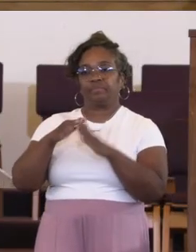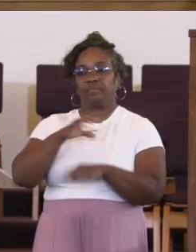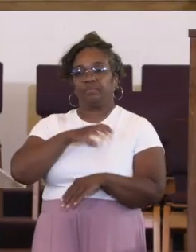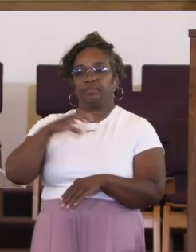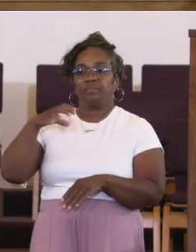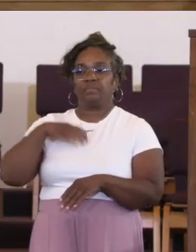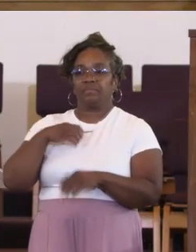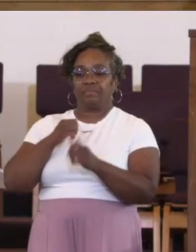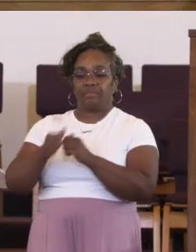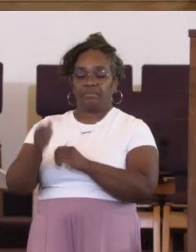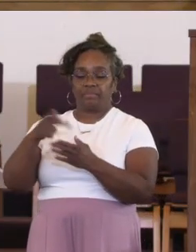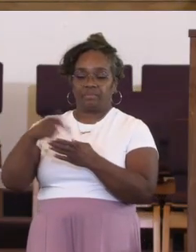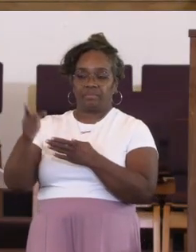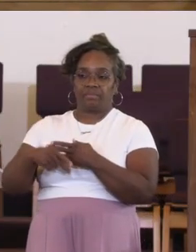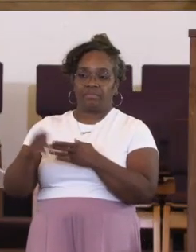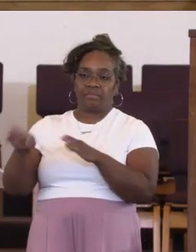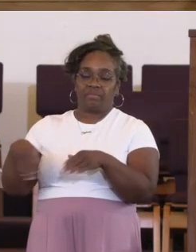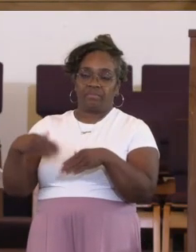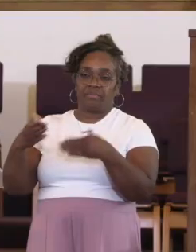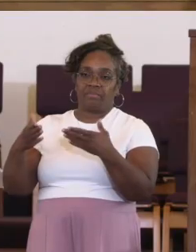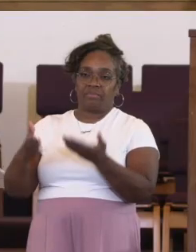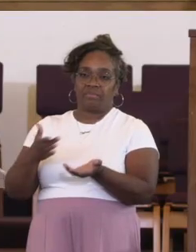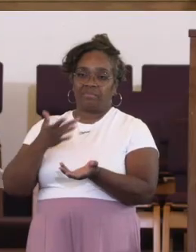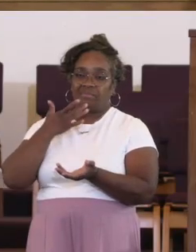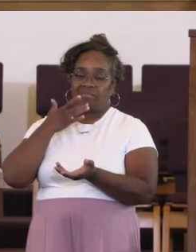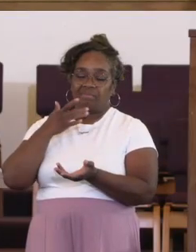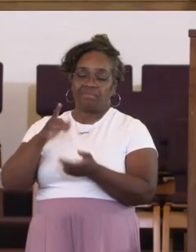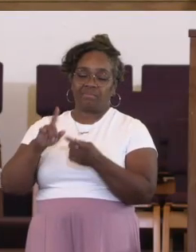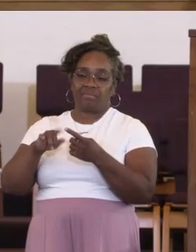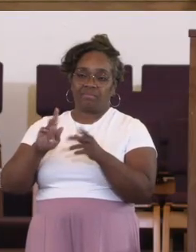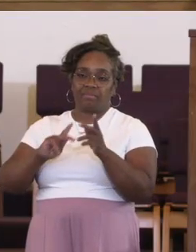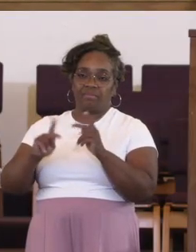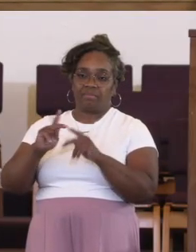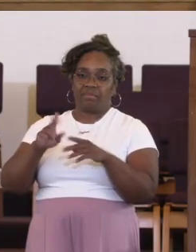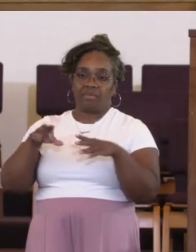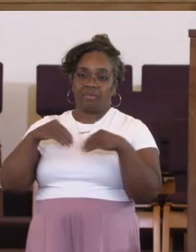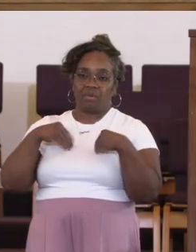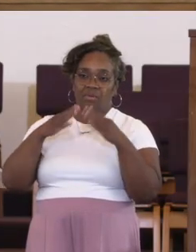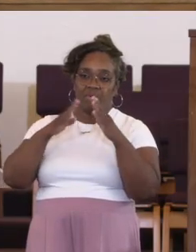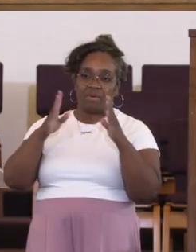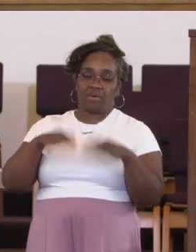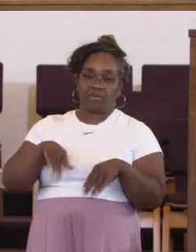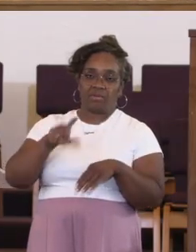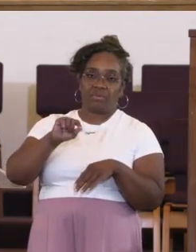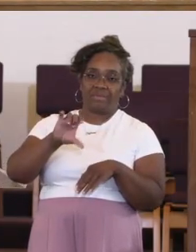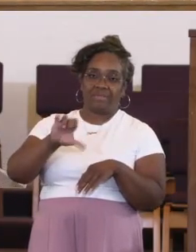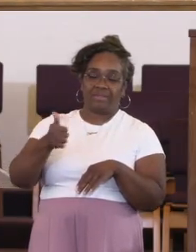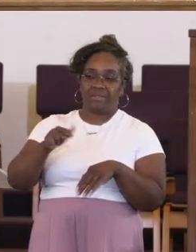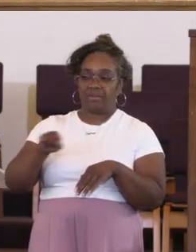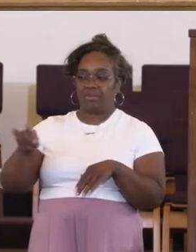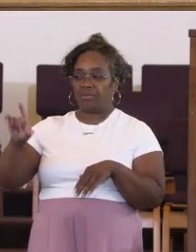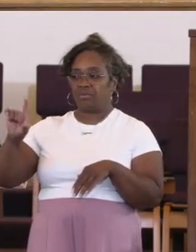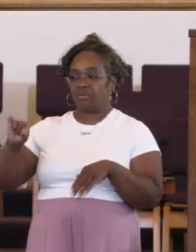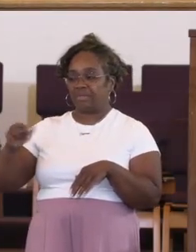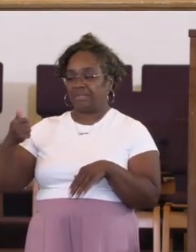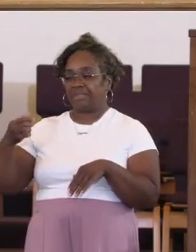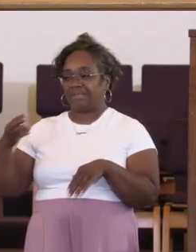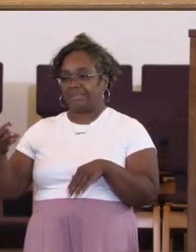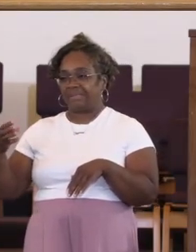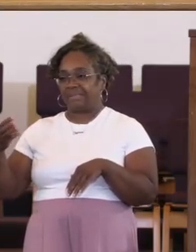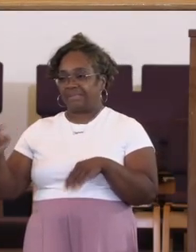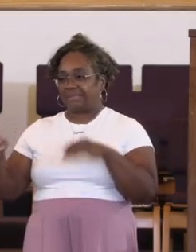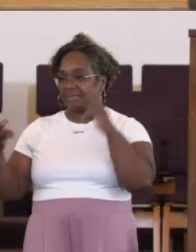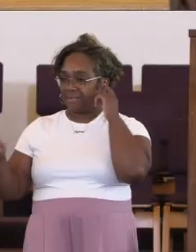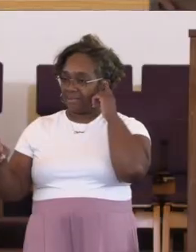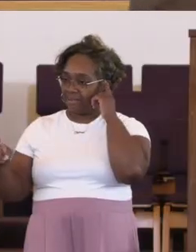for people who owned houses, I think between 2010 and 2016. Councilmember Johnson might remember that. And you